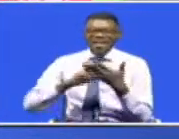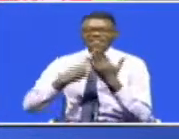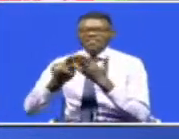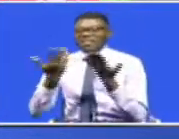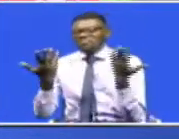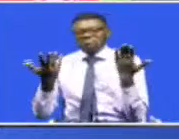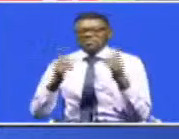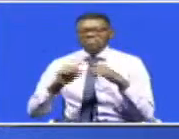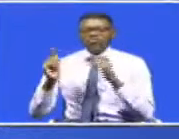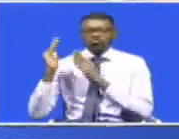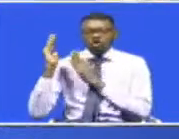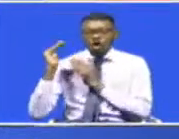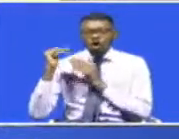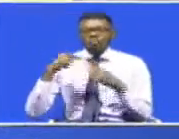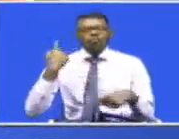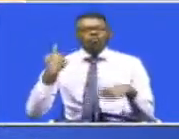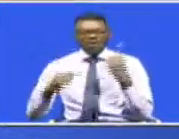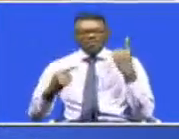we expect to win.